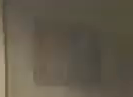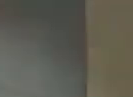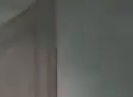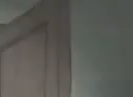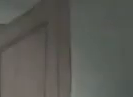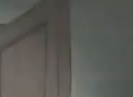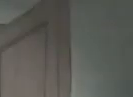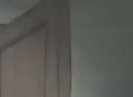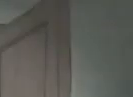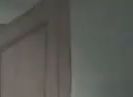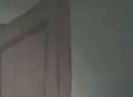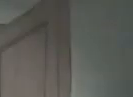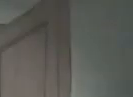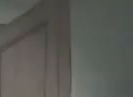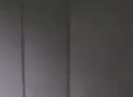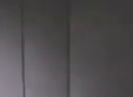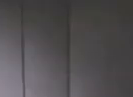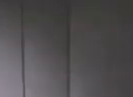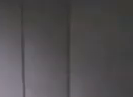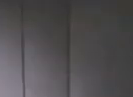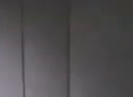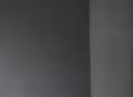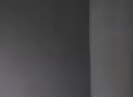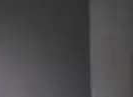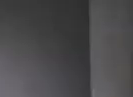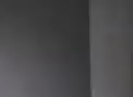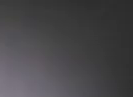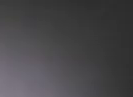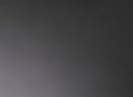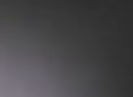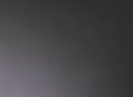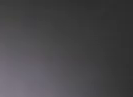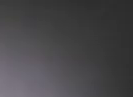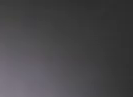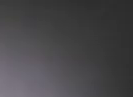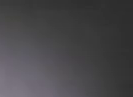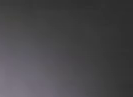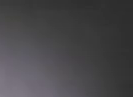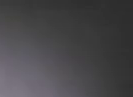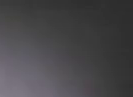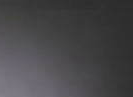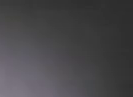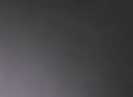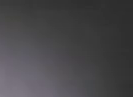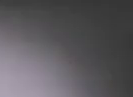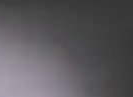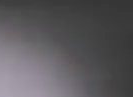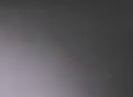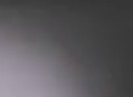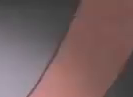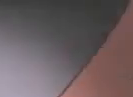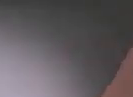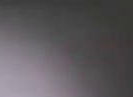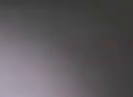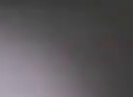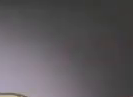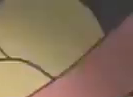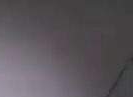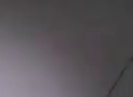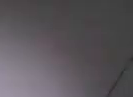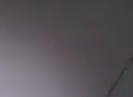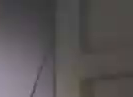Confirmed, these hygiene measures can help protect the baby. Washing your hands before breastfeeding,